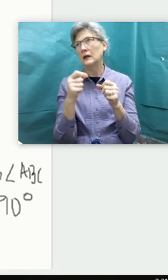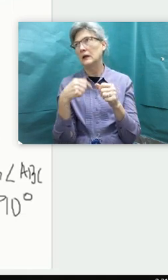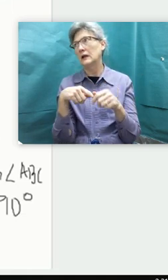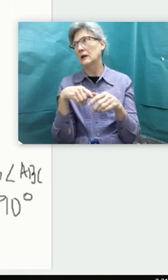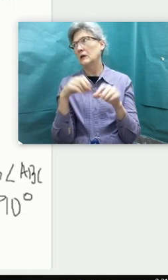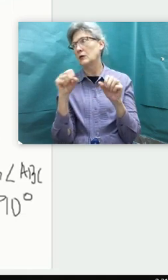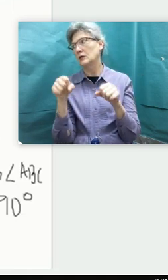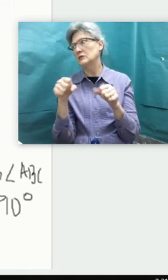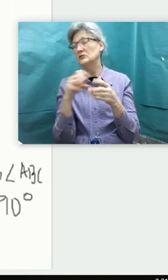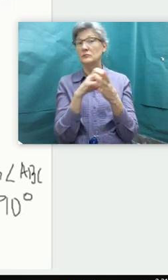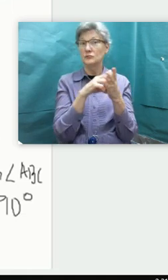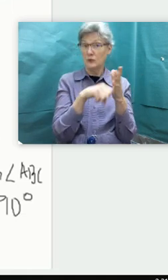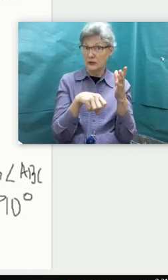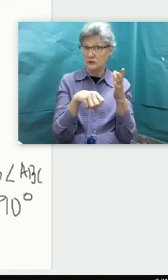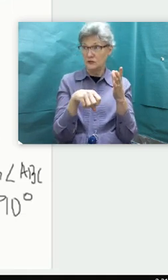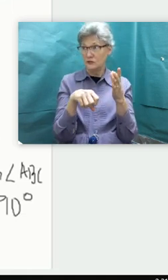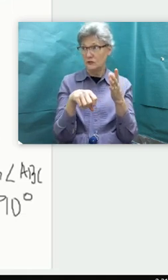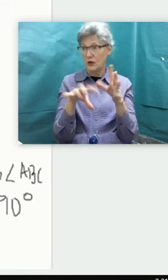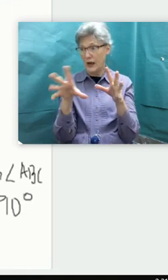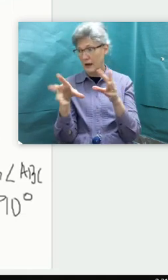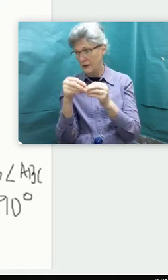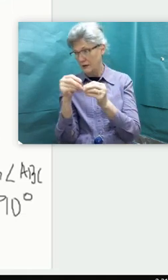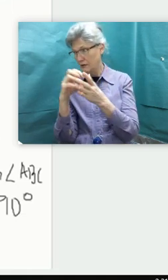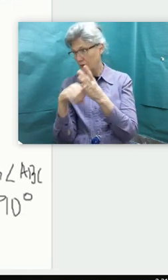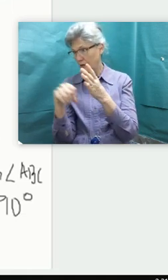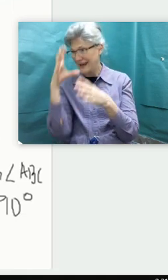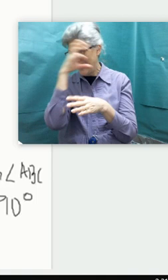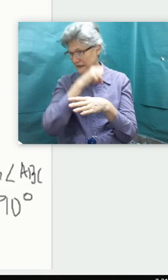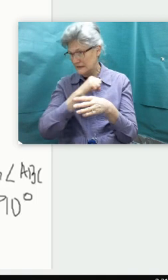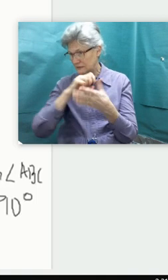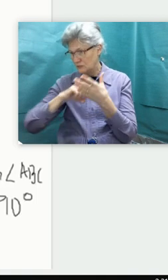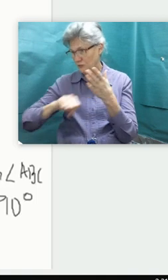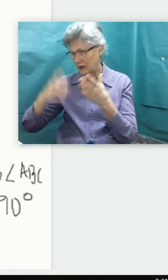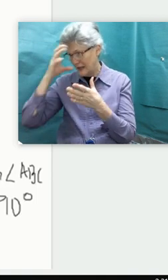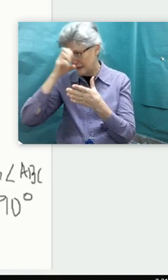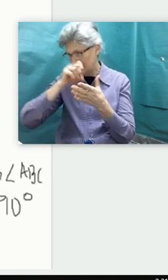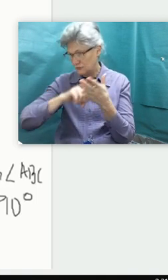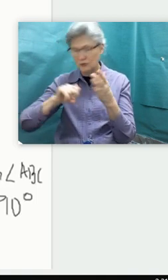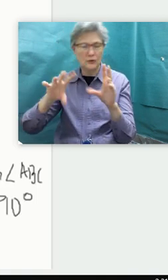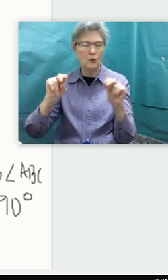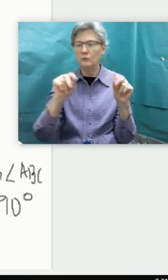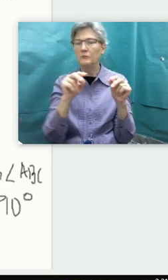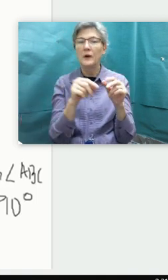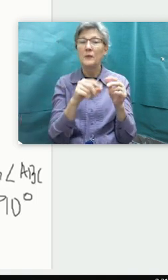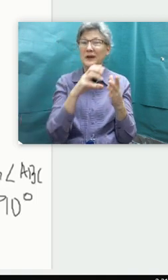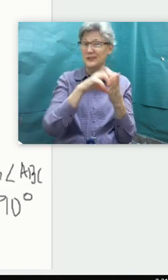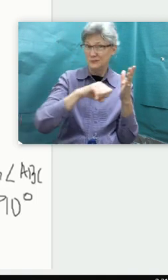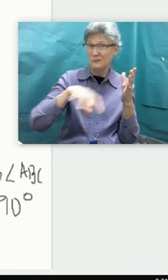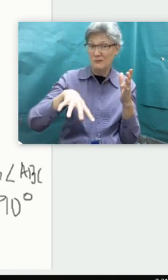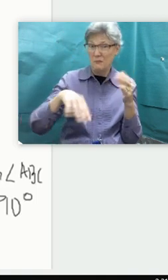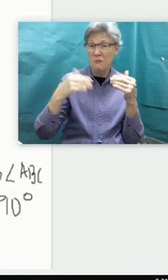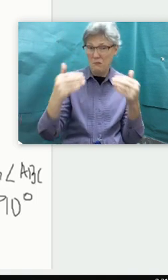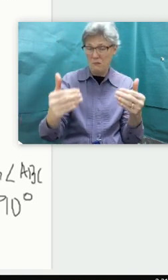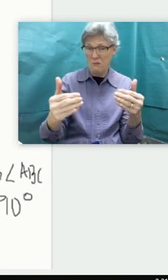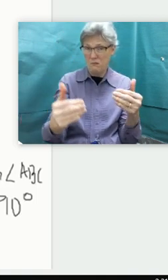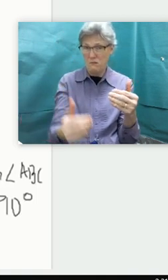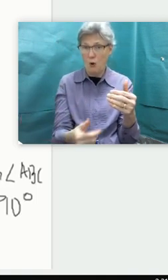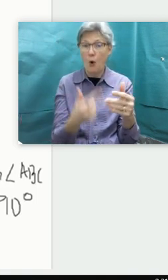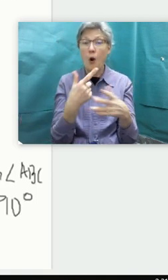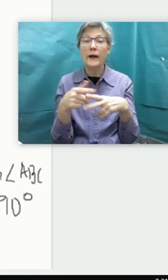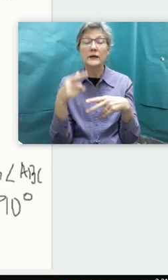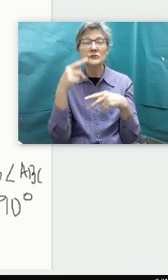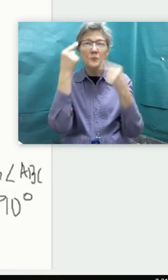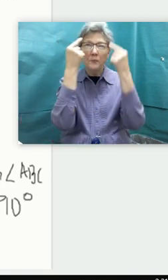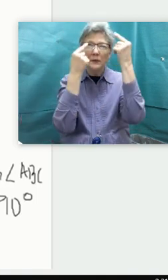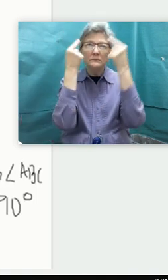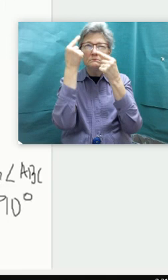do subtraction. That would work. Or if you can use some mental math strategies, like I'm able to use some mental math strategies,